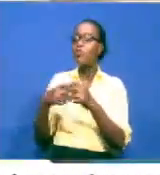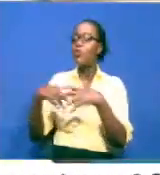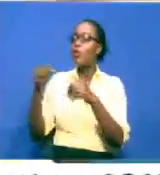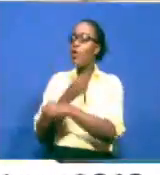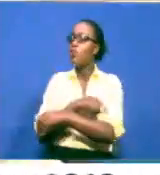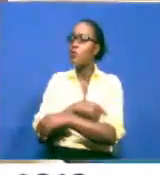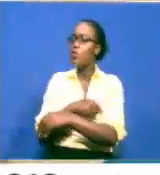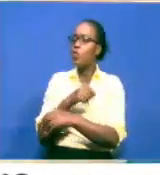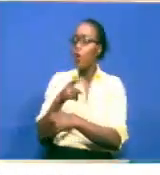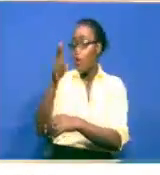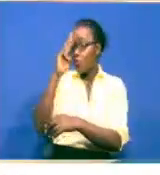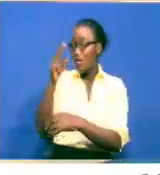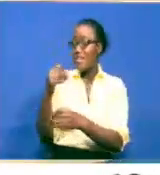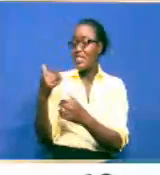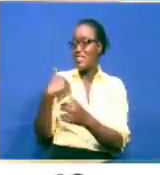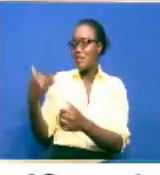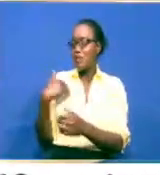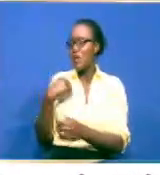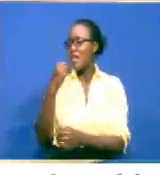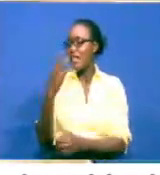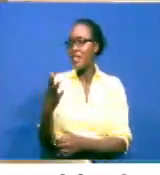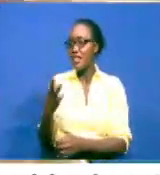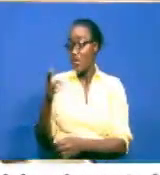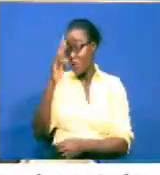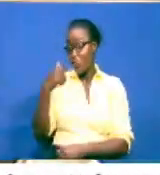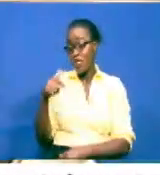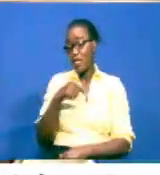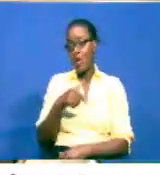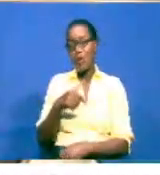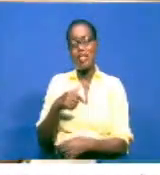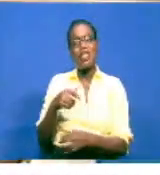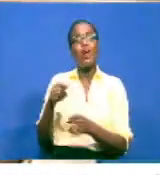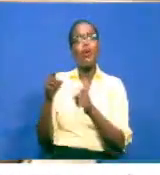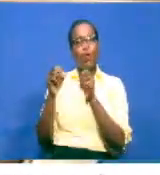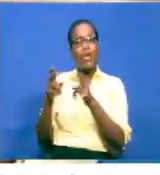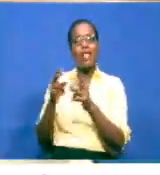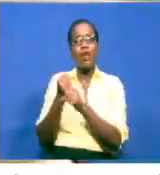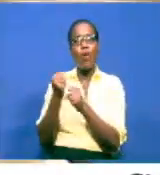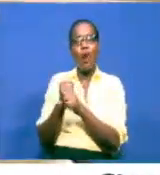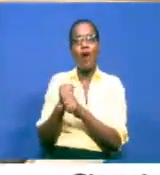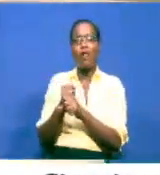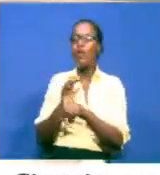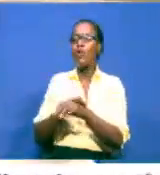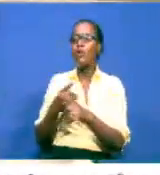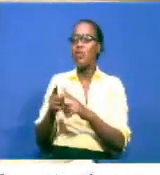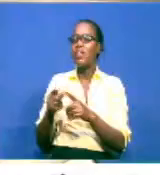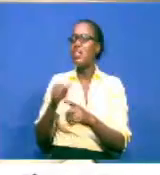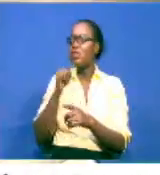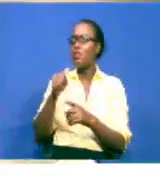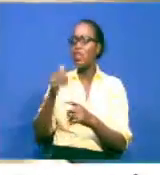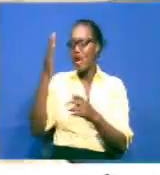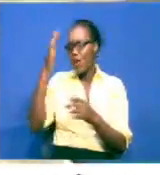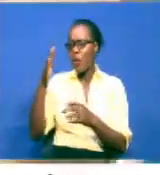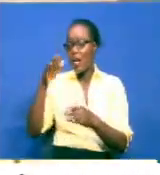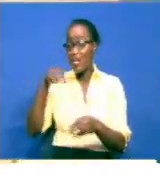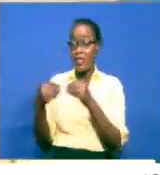Okay. Because, you see, our police force, actually, in as much as they're doing a noble job, they're not enlightened about issues of disability. If